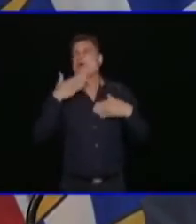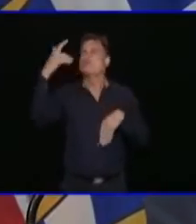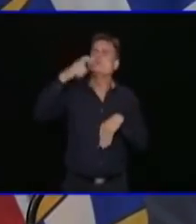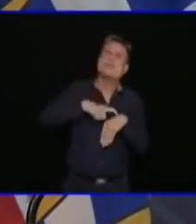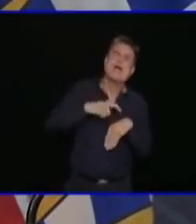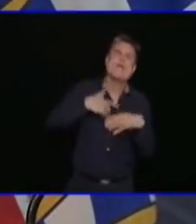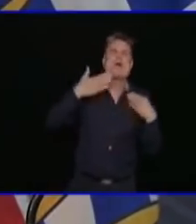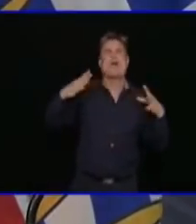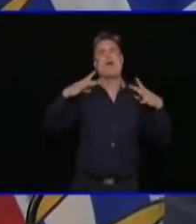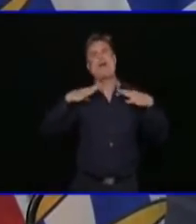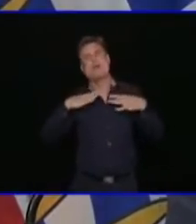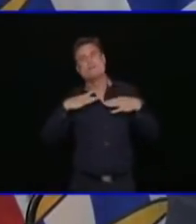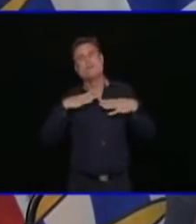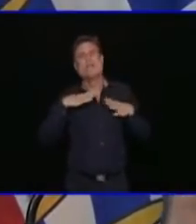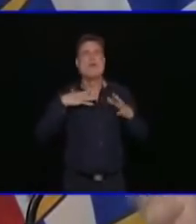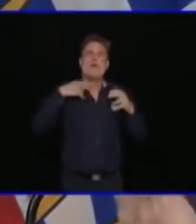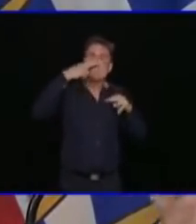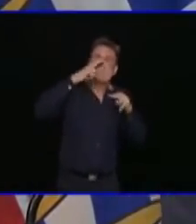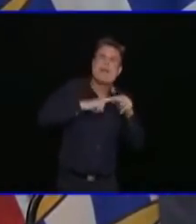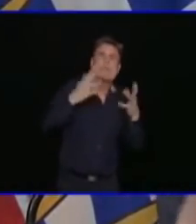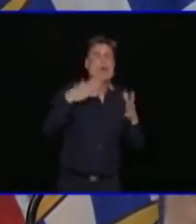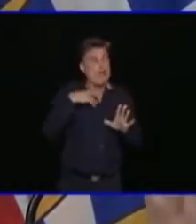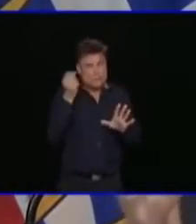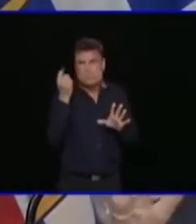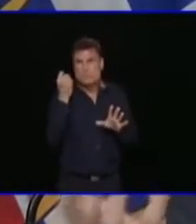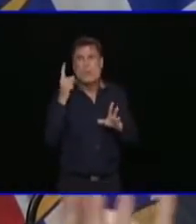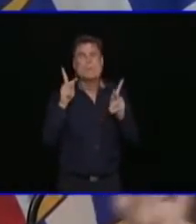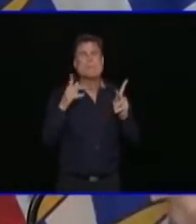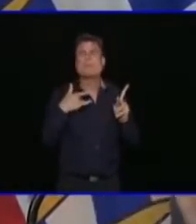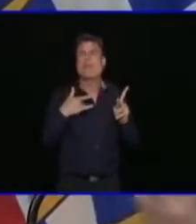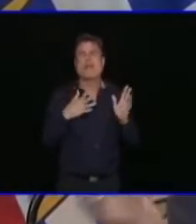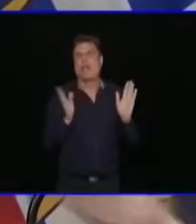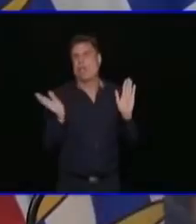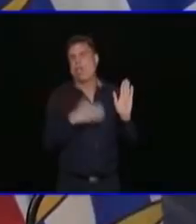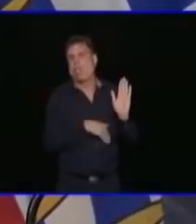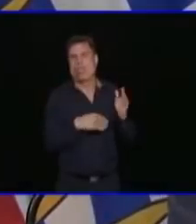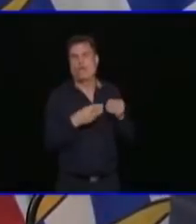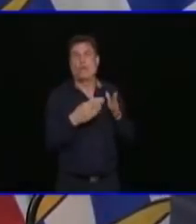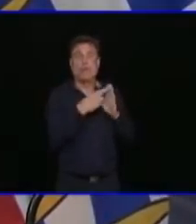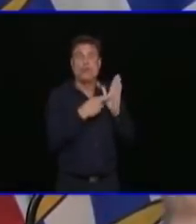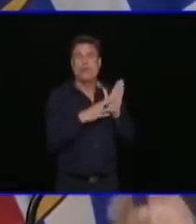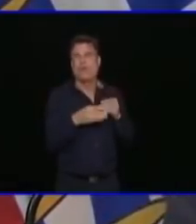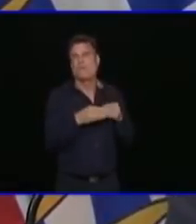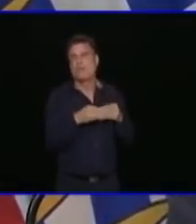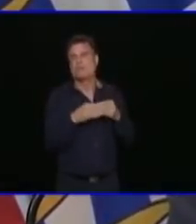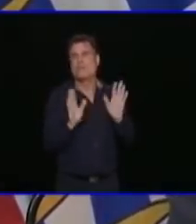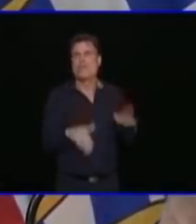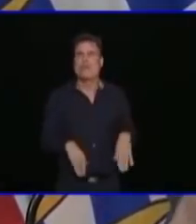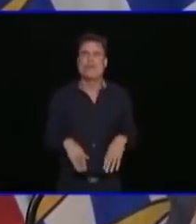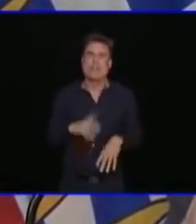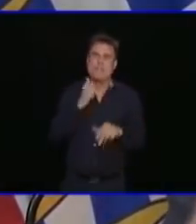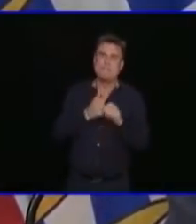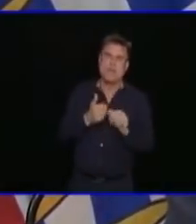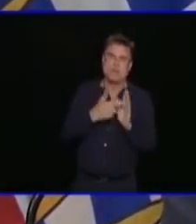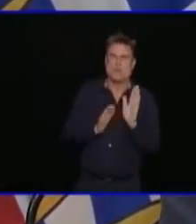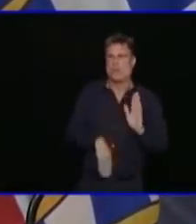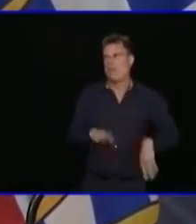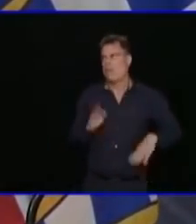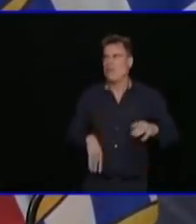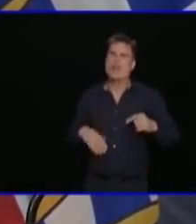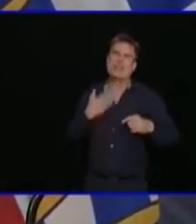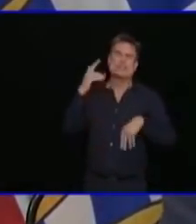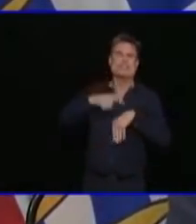other provinces where they may have had different challenges and different messages. So we need to all work together